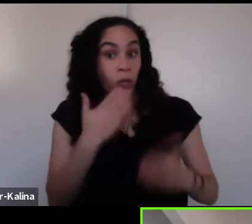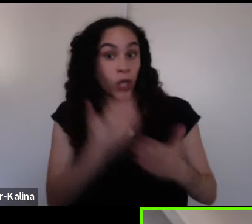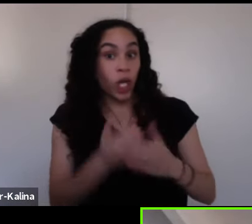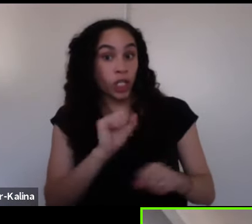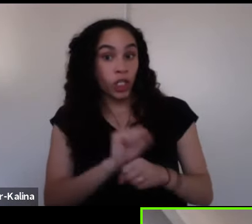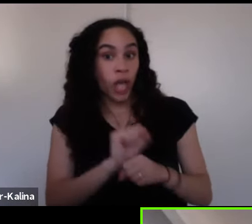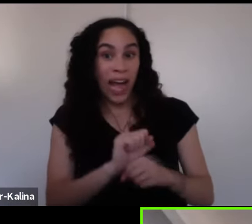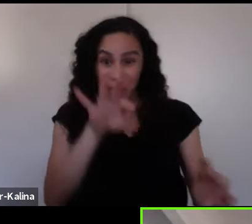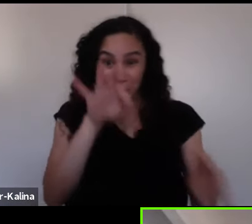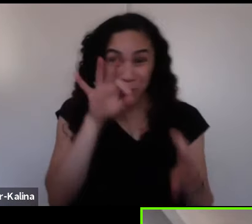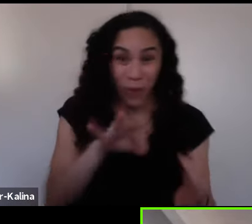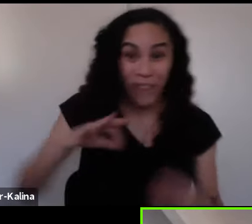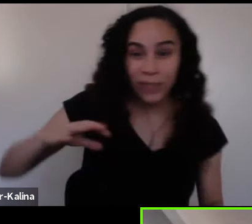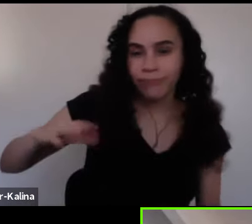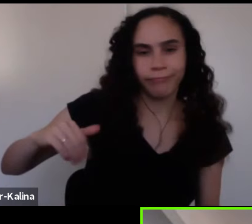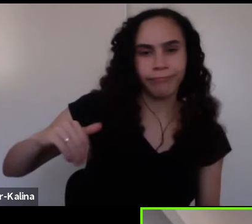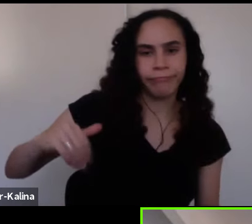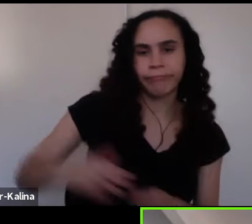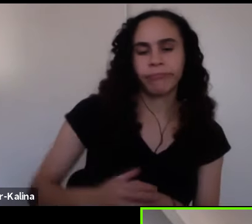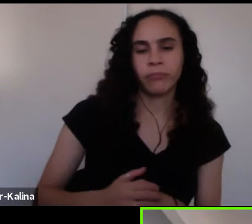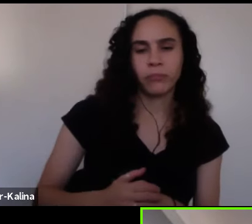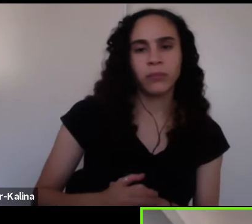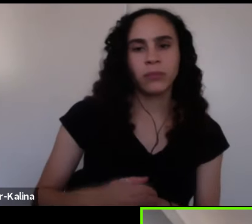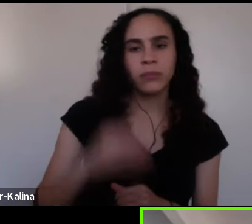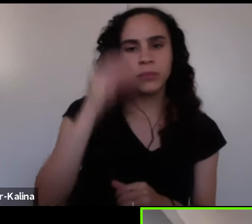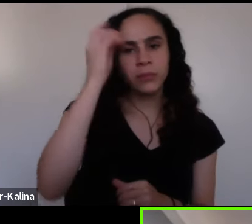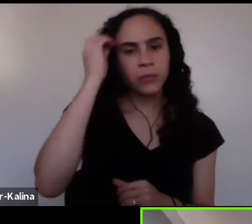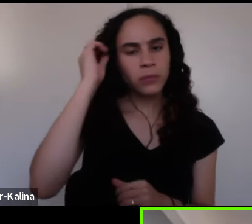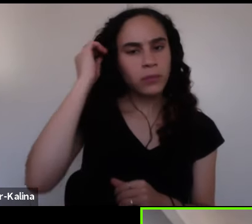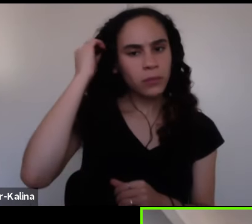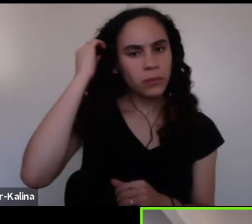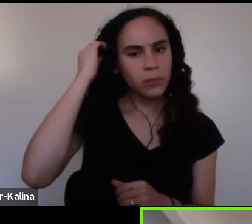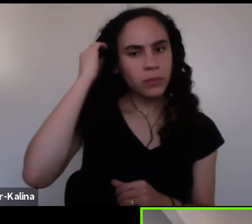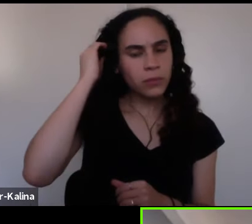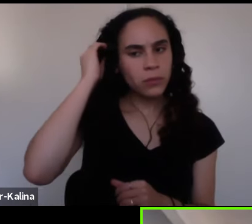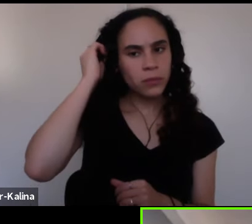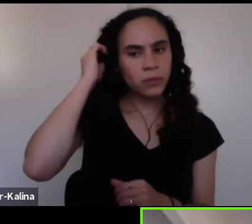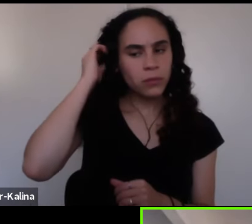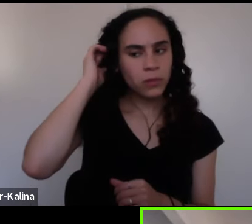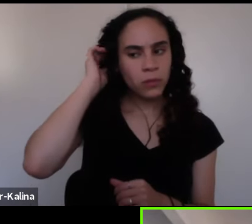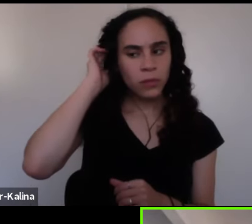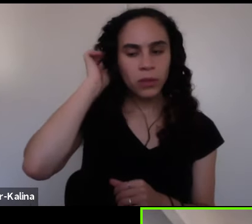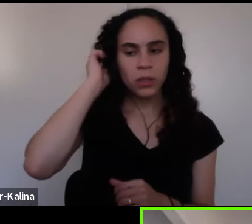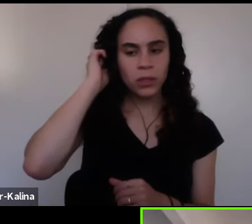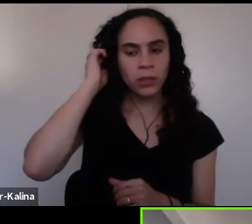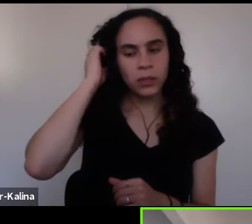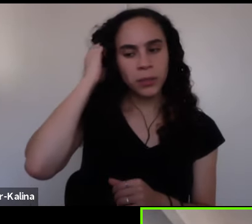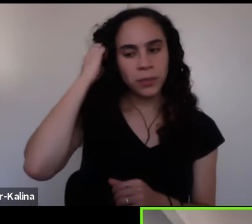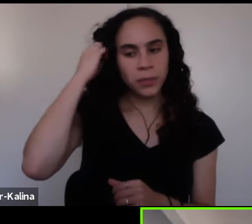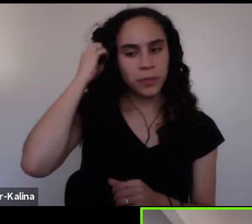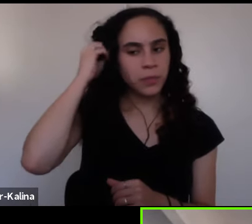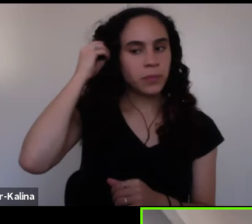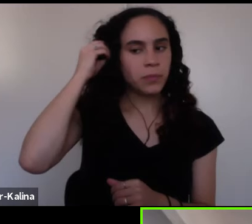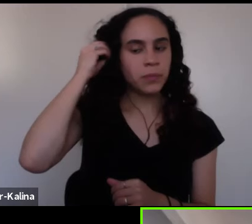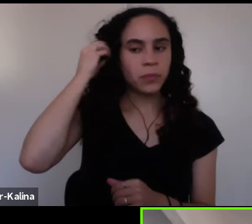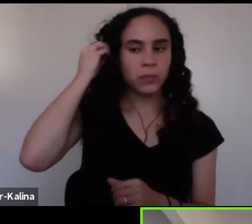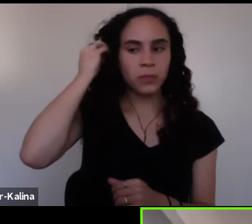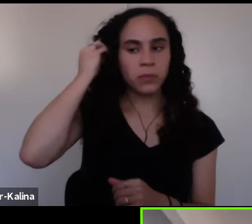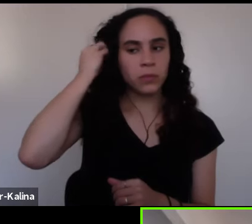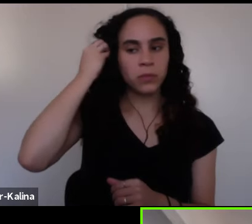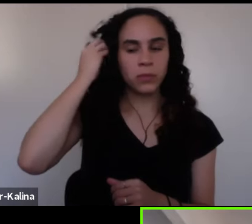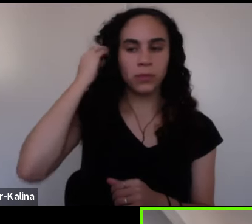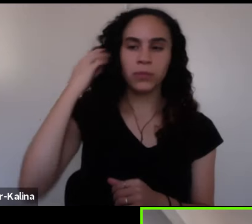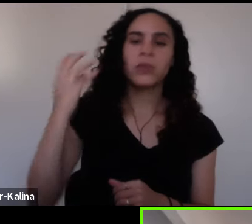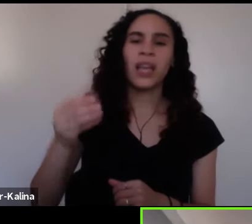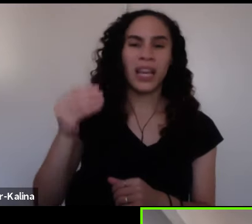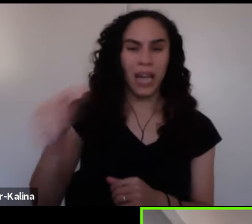yet. I don't think that they're rightly compensated. I think that is something that